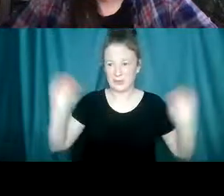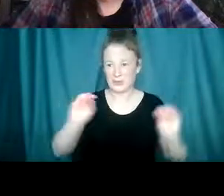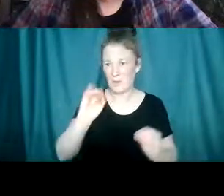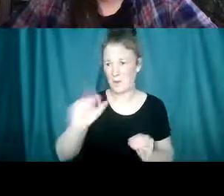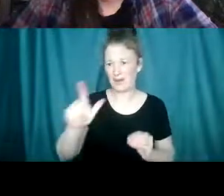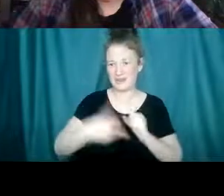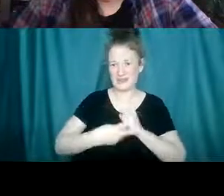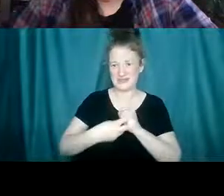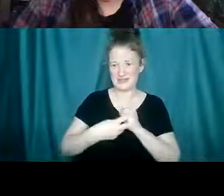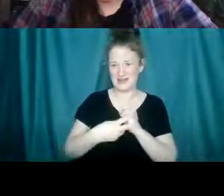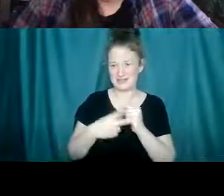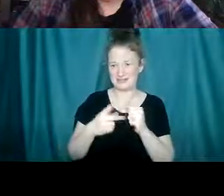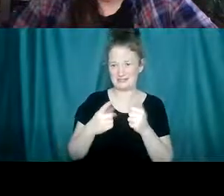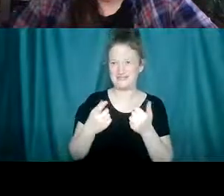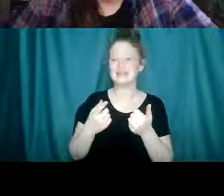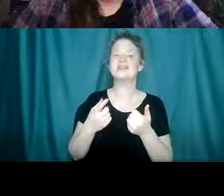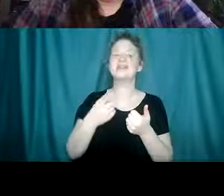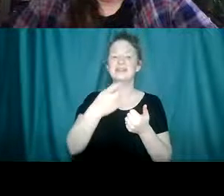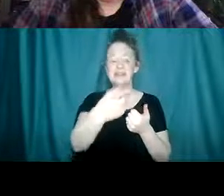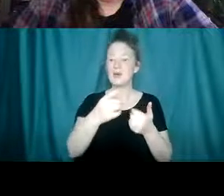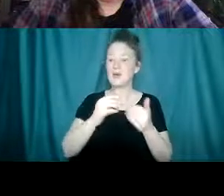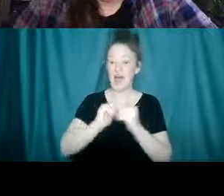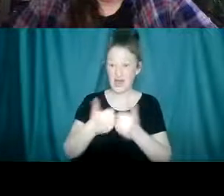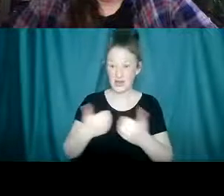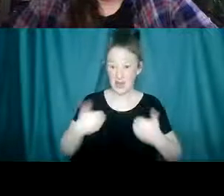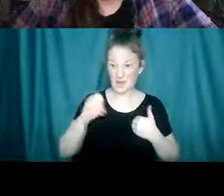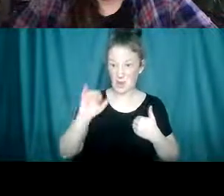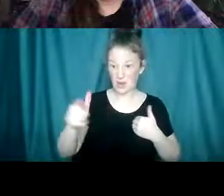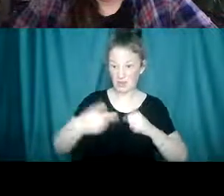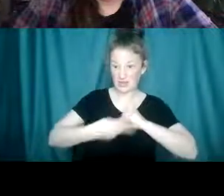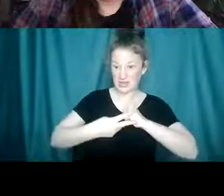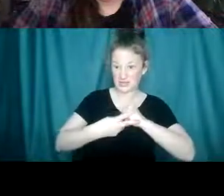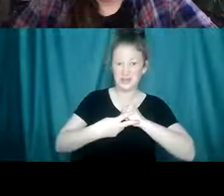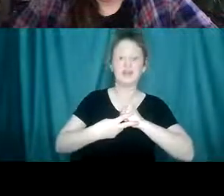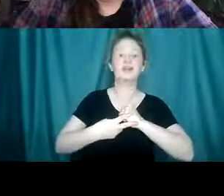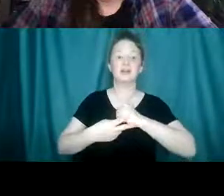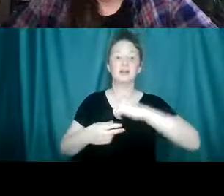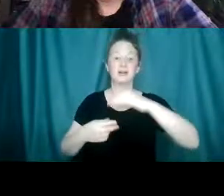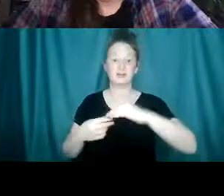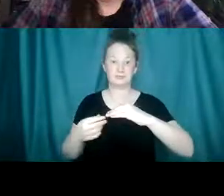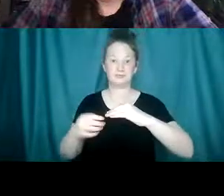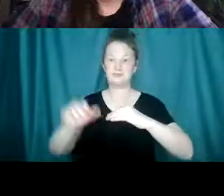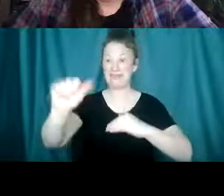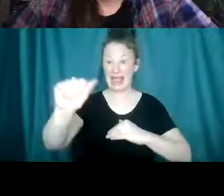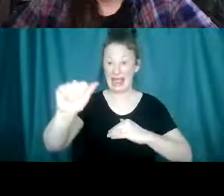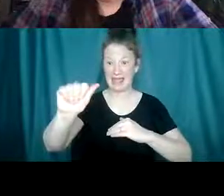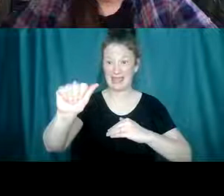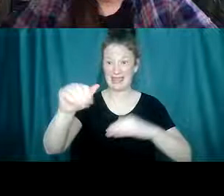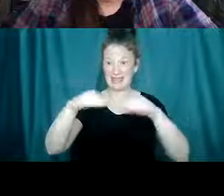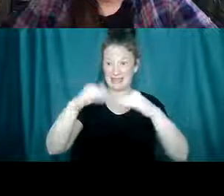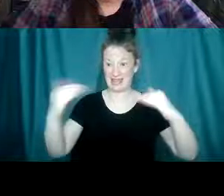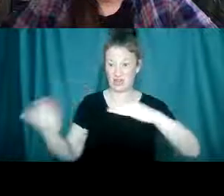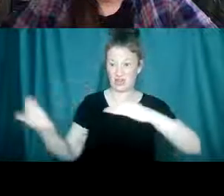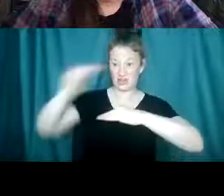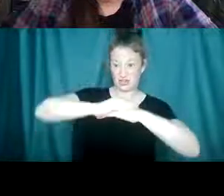problem. So the only way to have oil reservoir is to have this layer A, the caprock, which means if we want to reuse